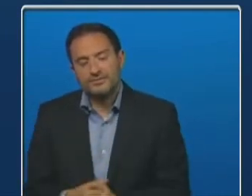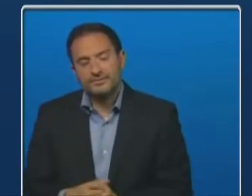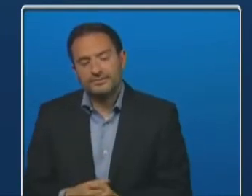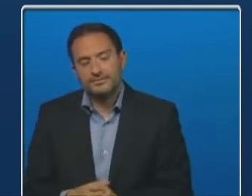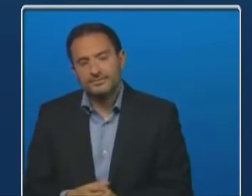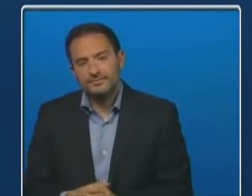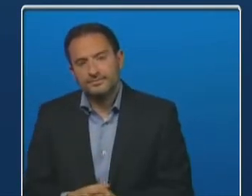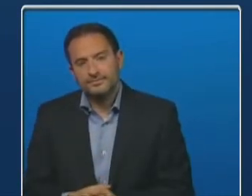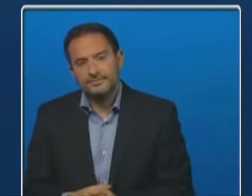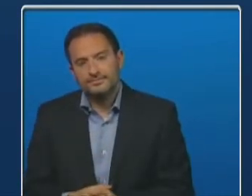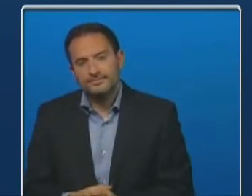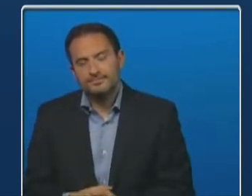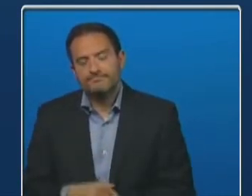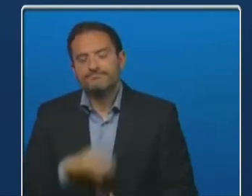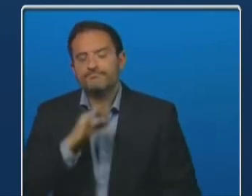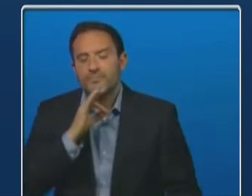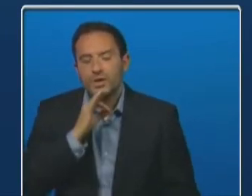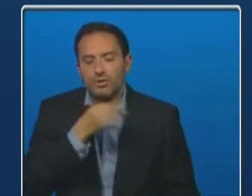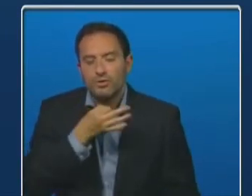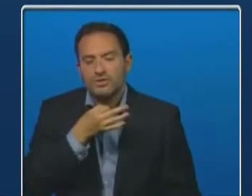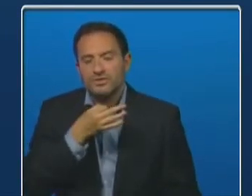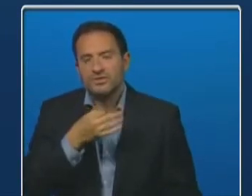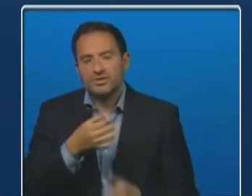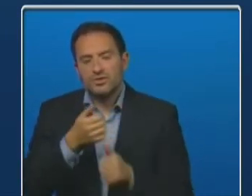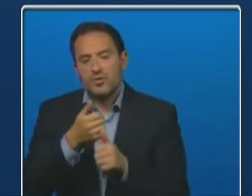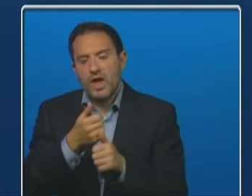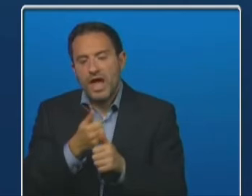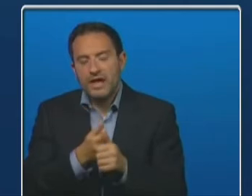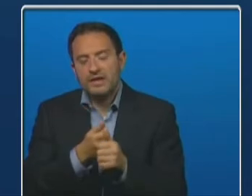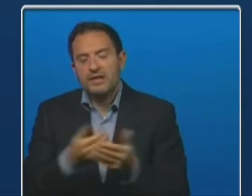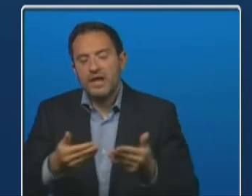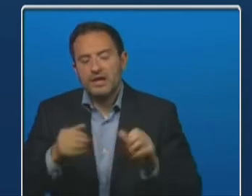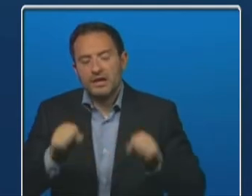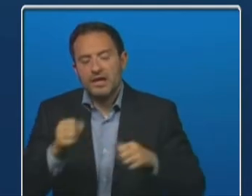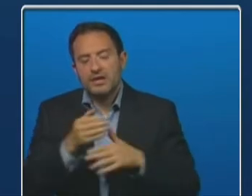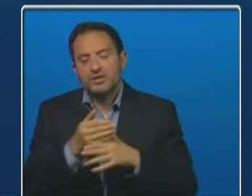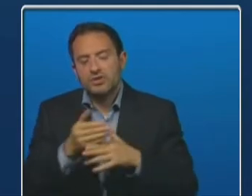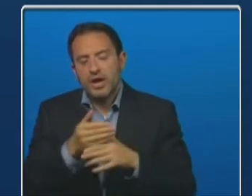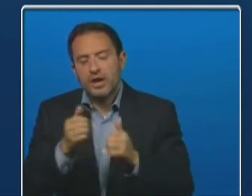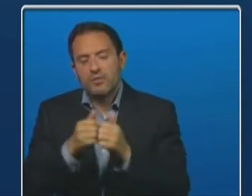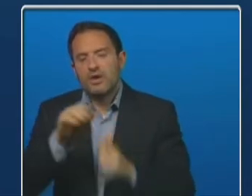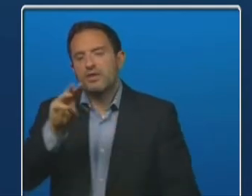in terms of growth. So just curious if there's any insight you could share about Wisconsin.